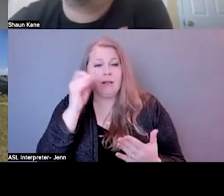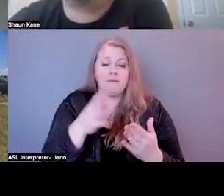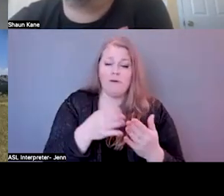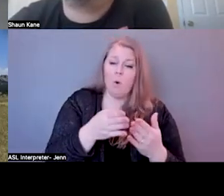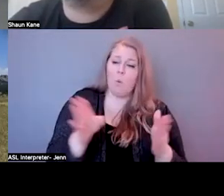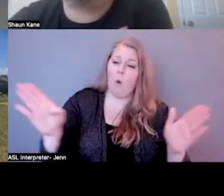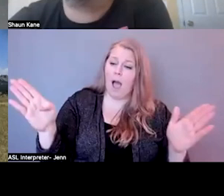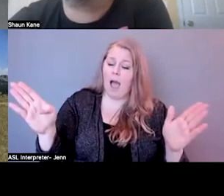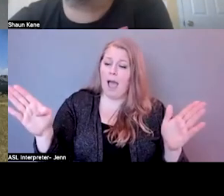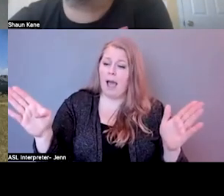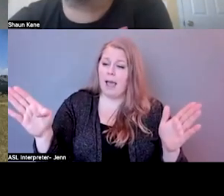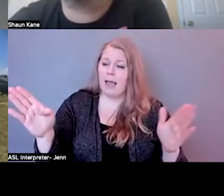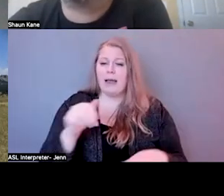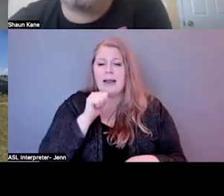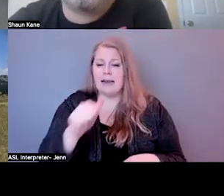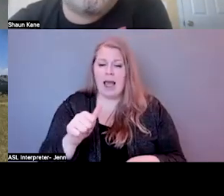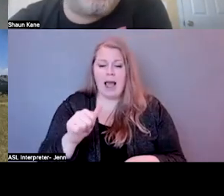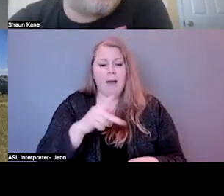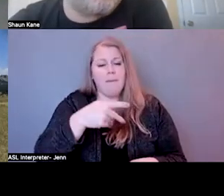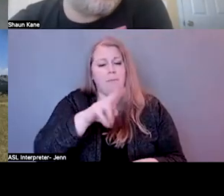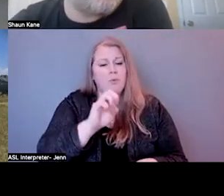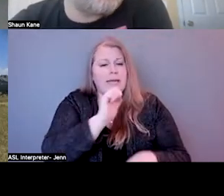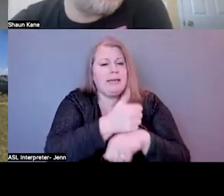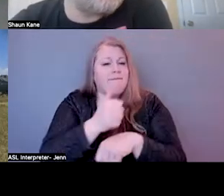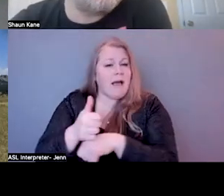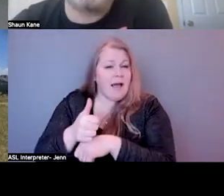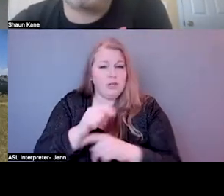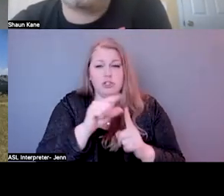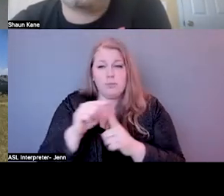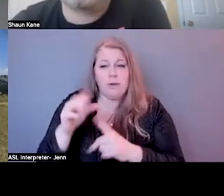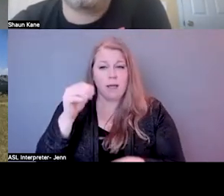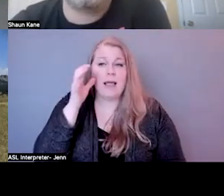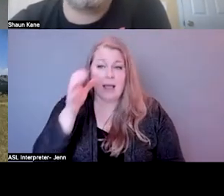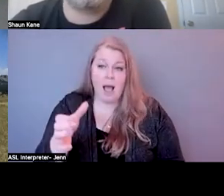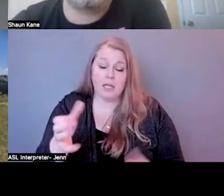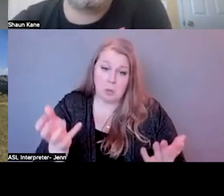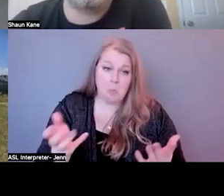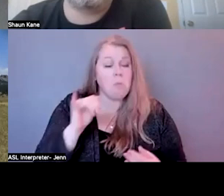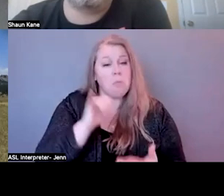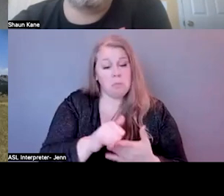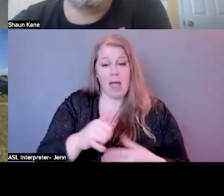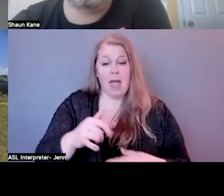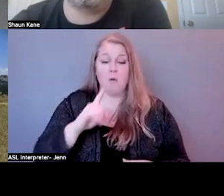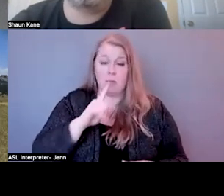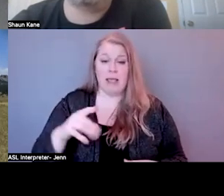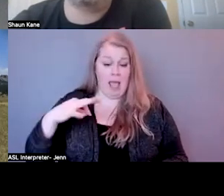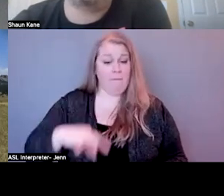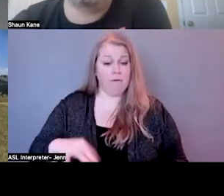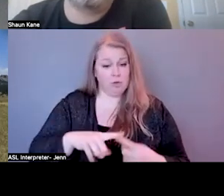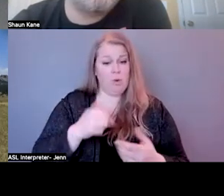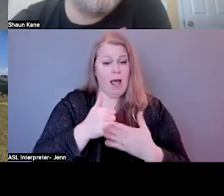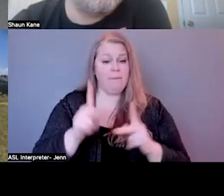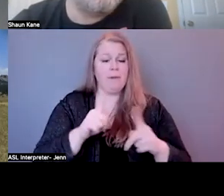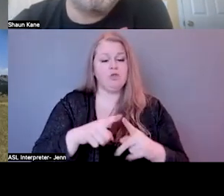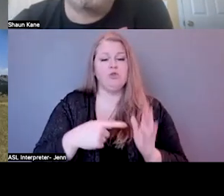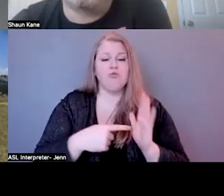not strictly predefined set of terminology and concepts, may play a helpful role in helping people express